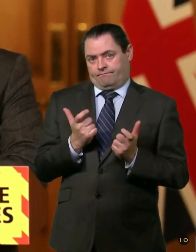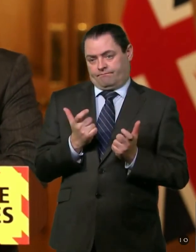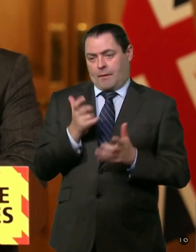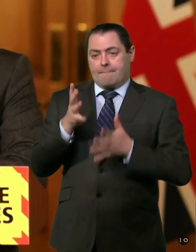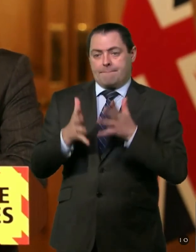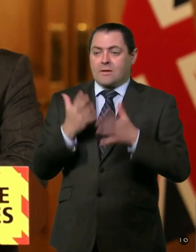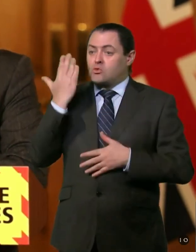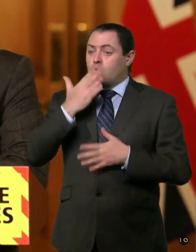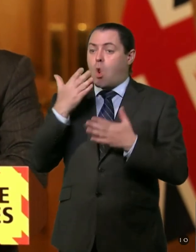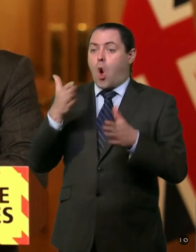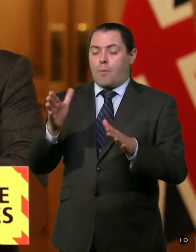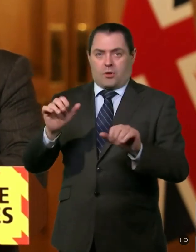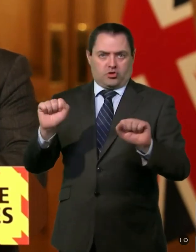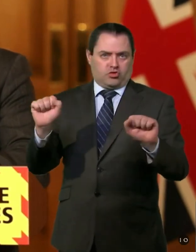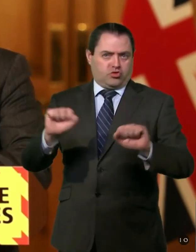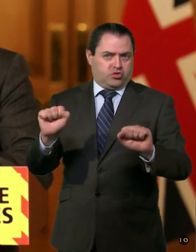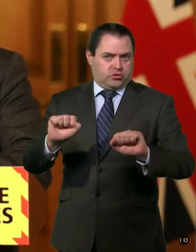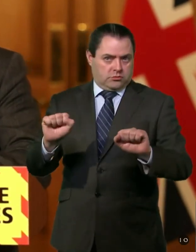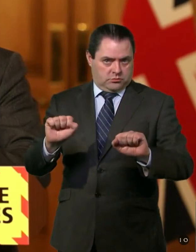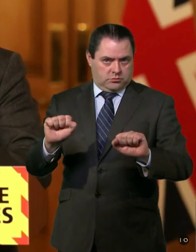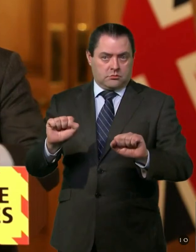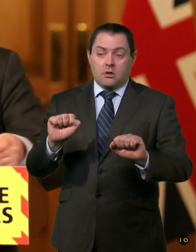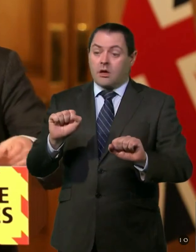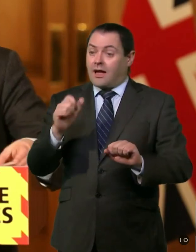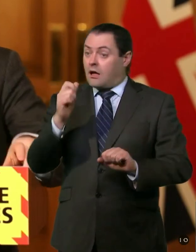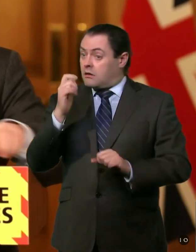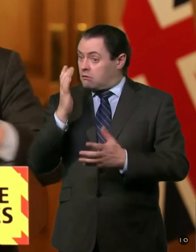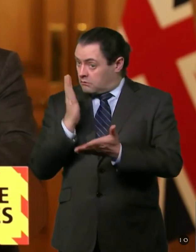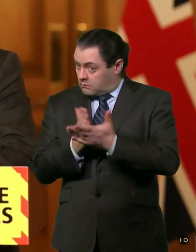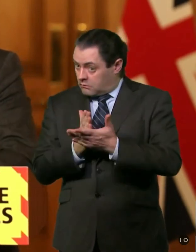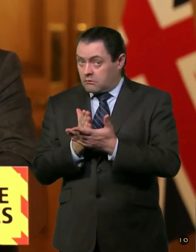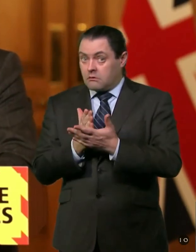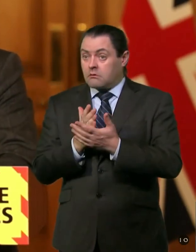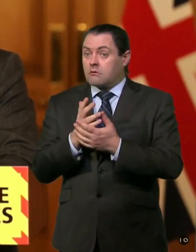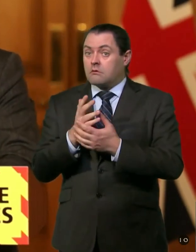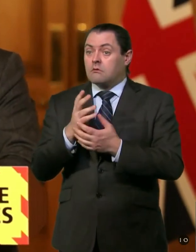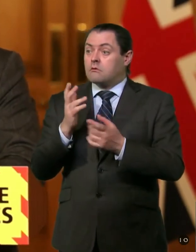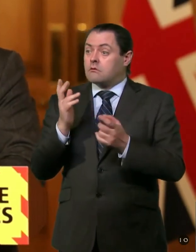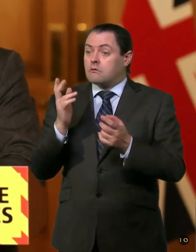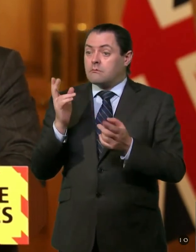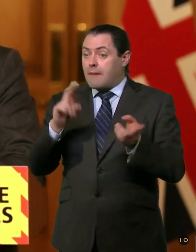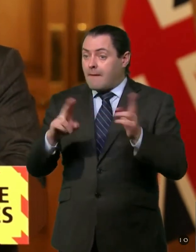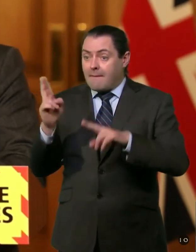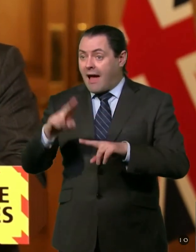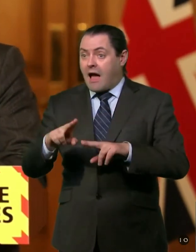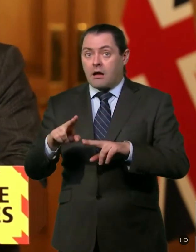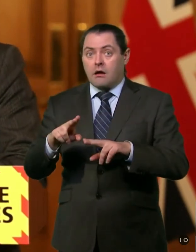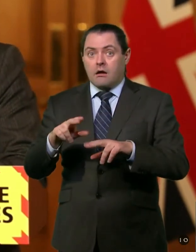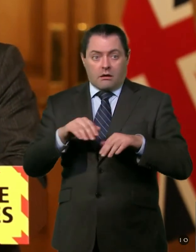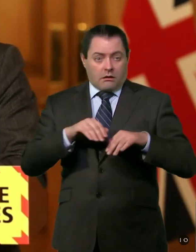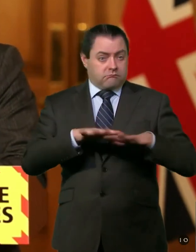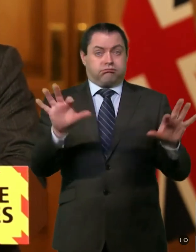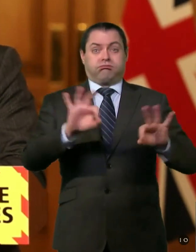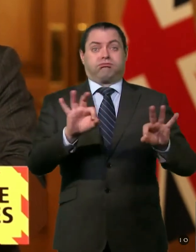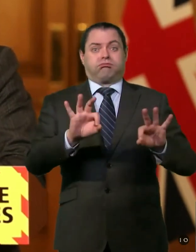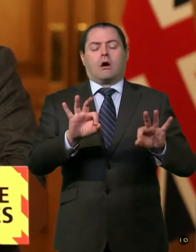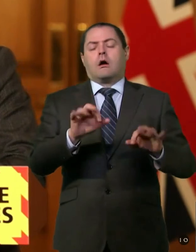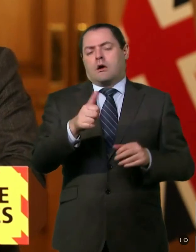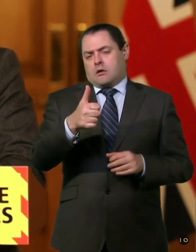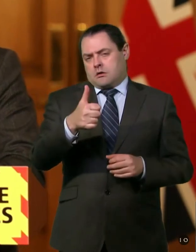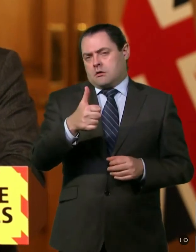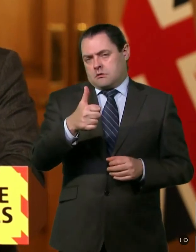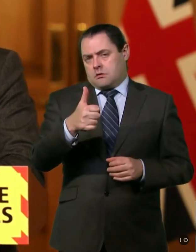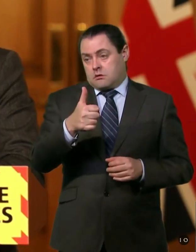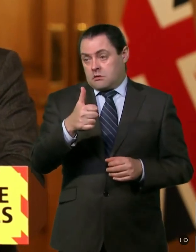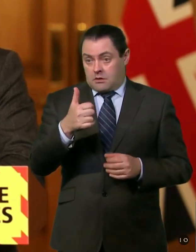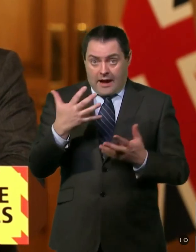sure that this will not cause another huge surge in the disease. Because the problem is not that